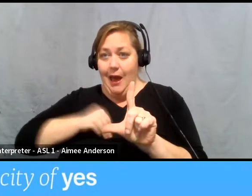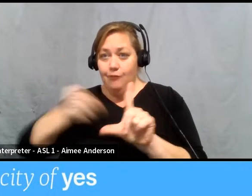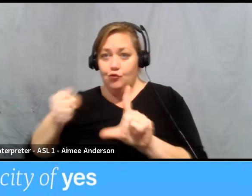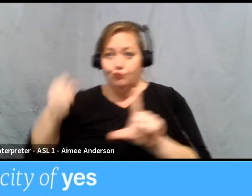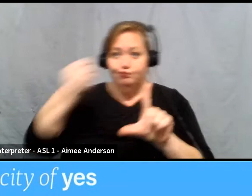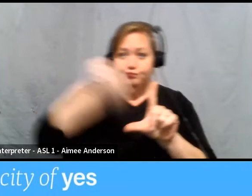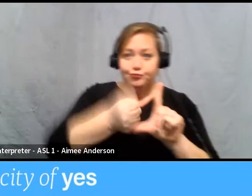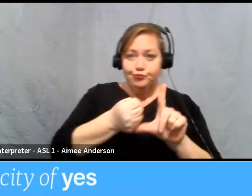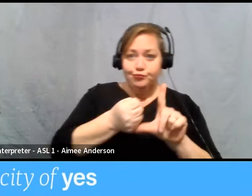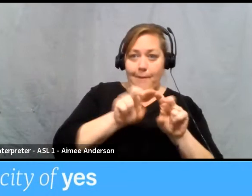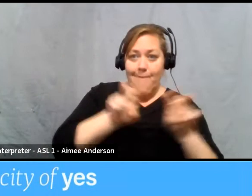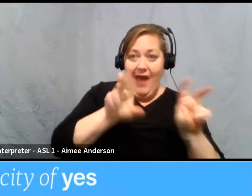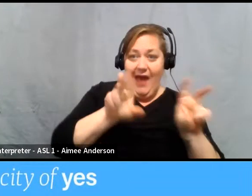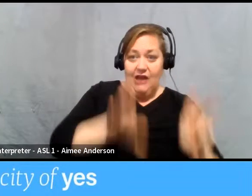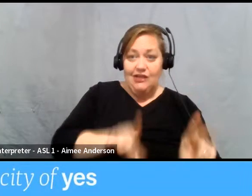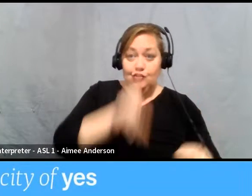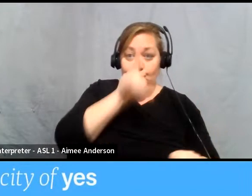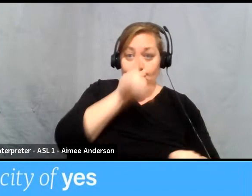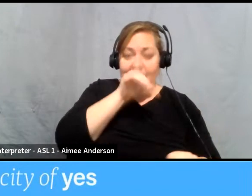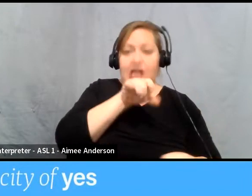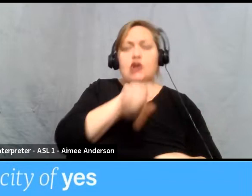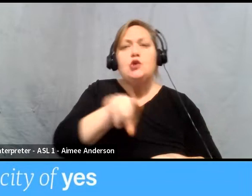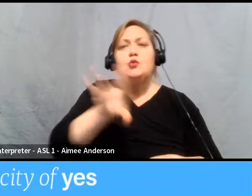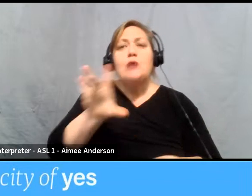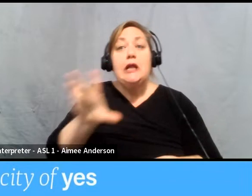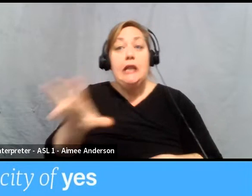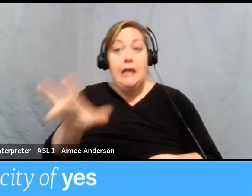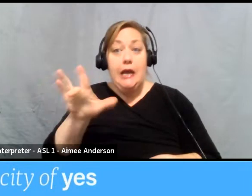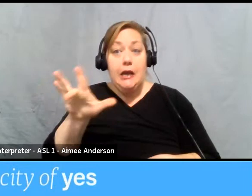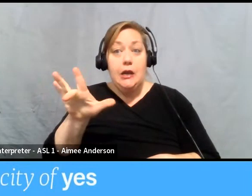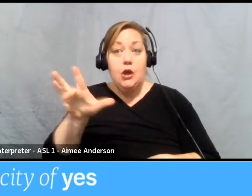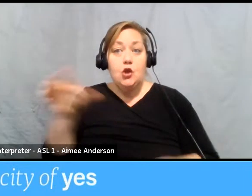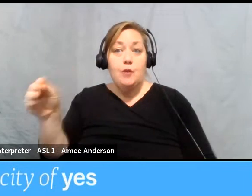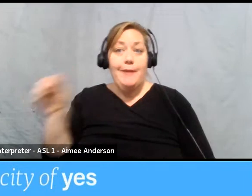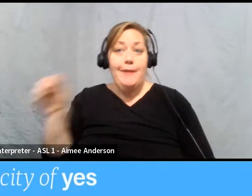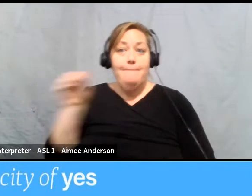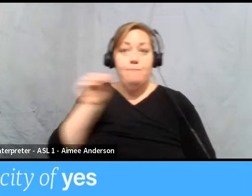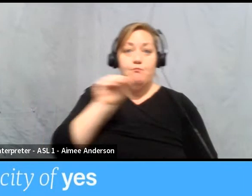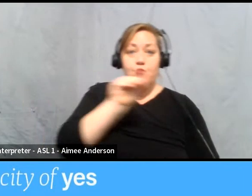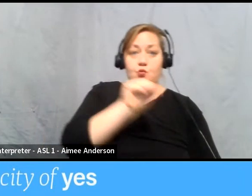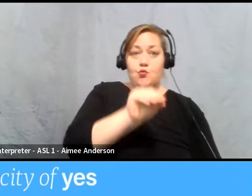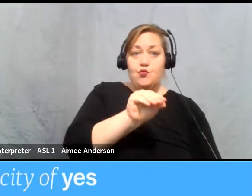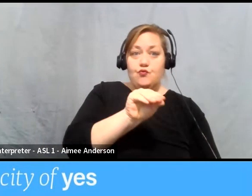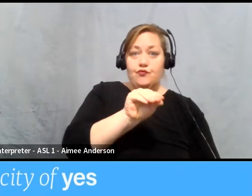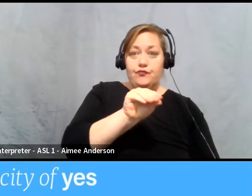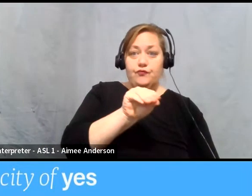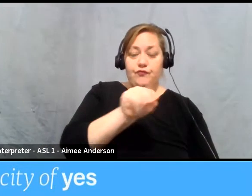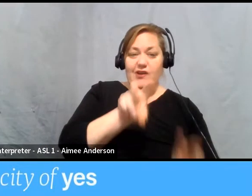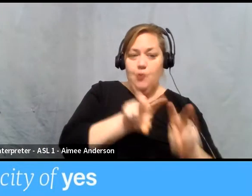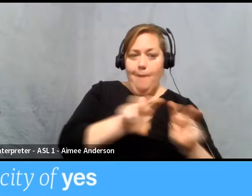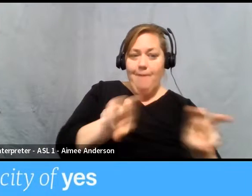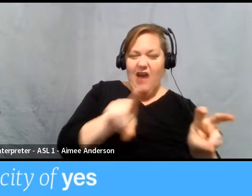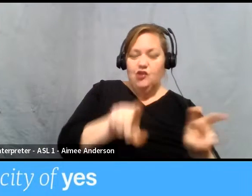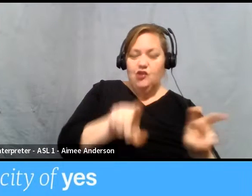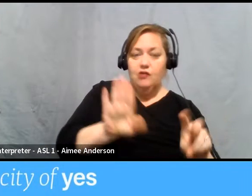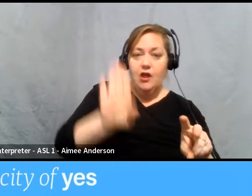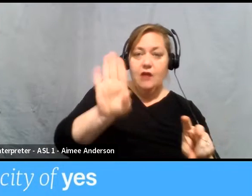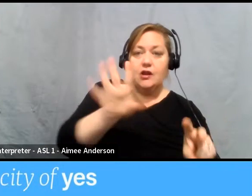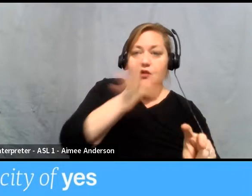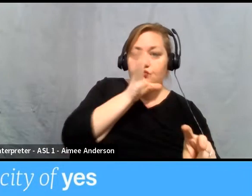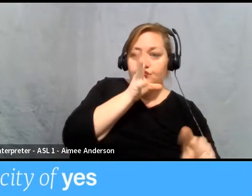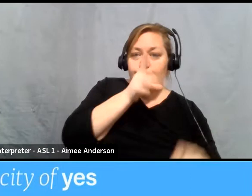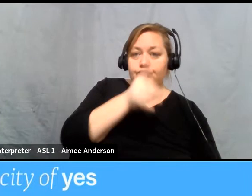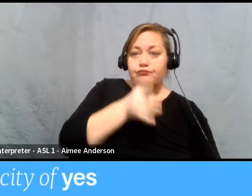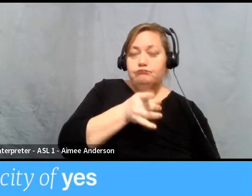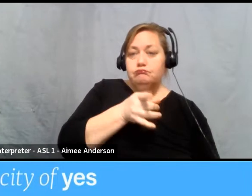panelist. If you click on it, you'll be moved into a place where you can turn on your microphone